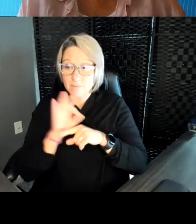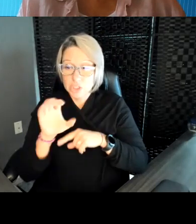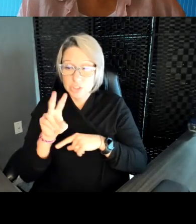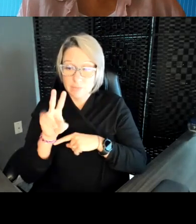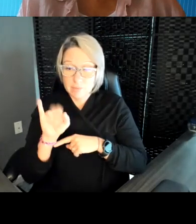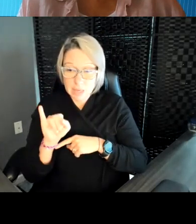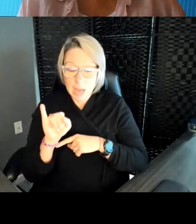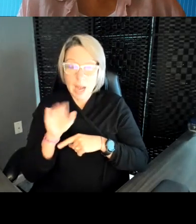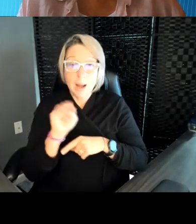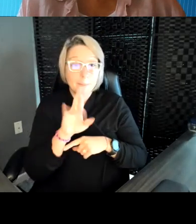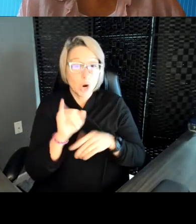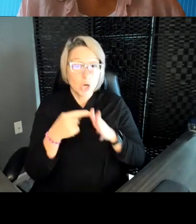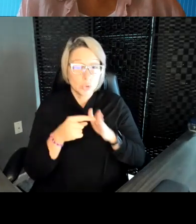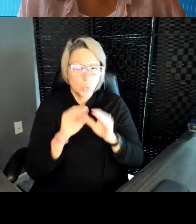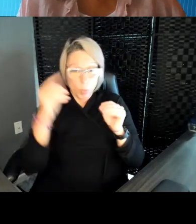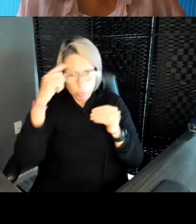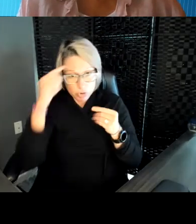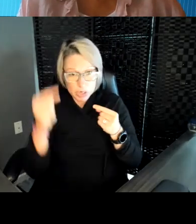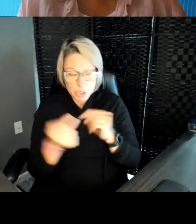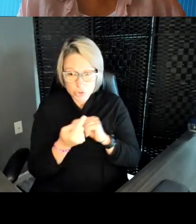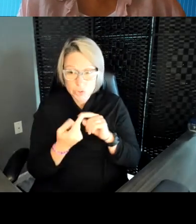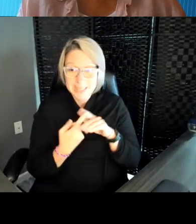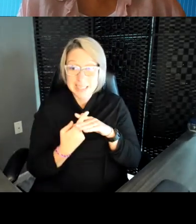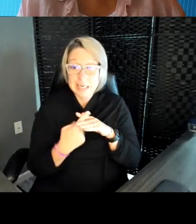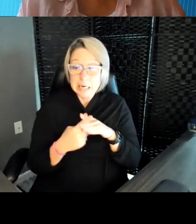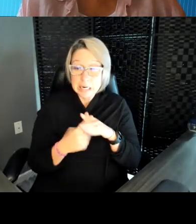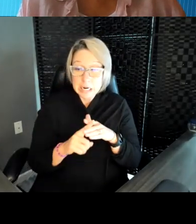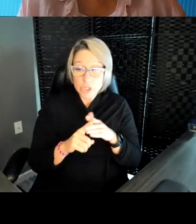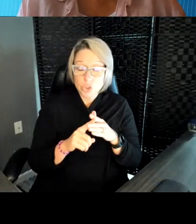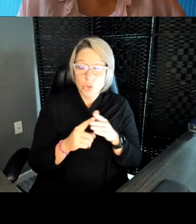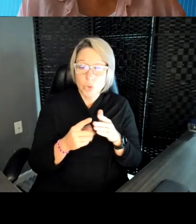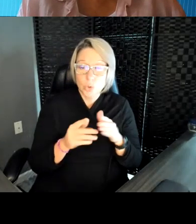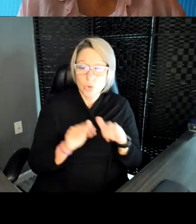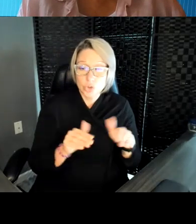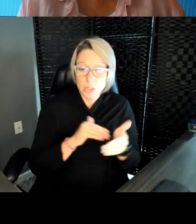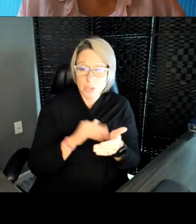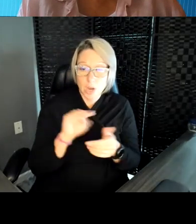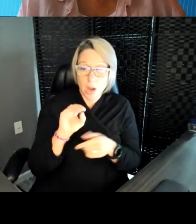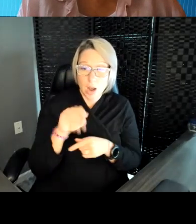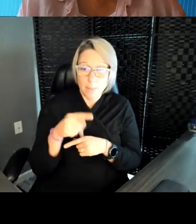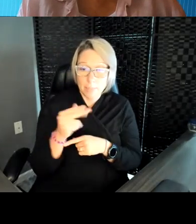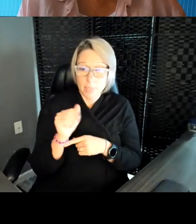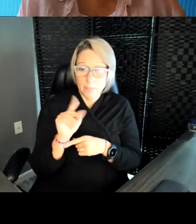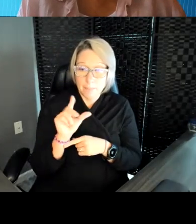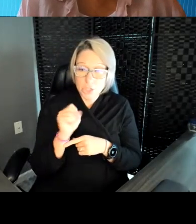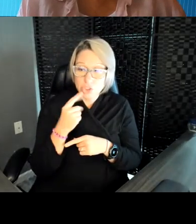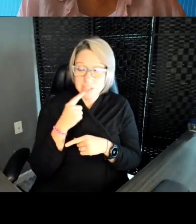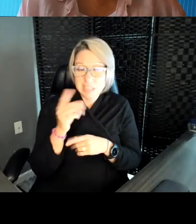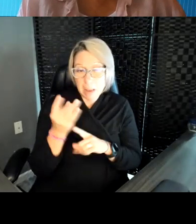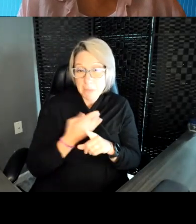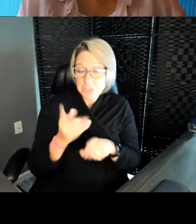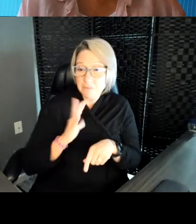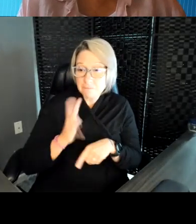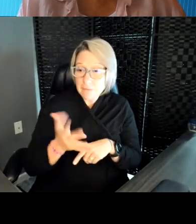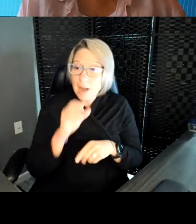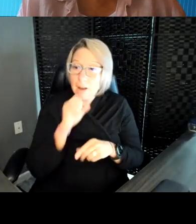his MRI. The initial pediatric ophthalmologist told us that 8 months he would be fine, and just to make sure his teachers know that he isn't cheating